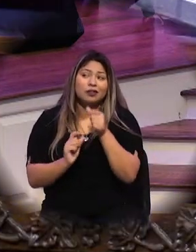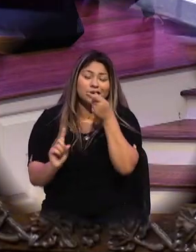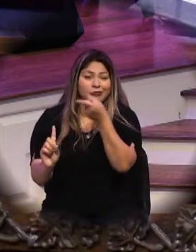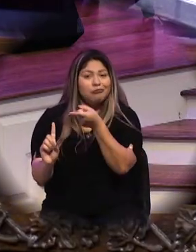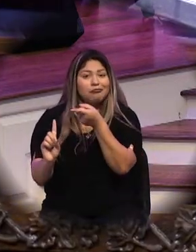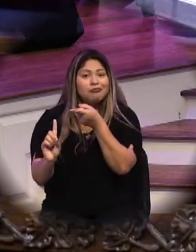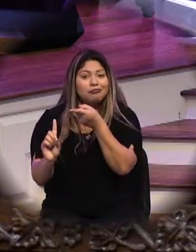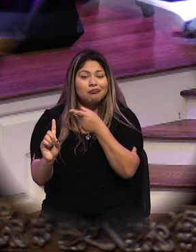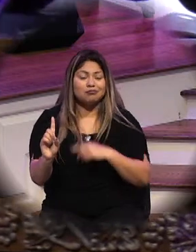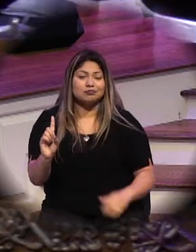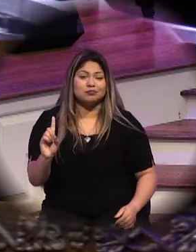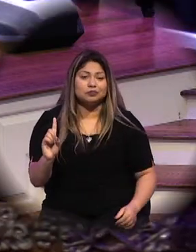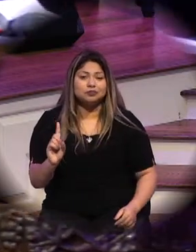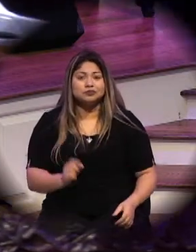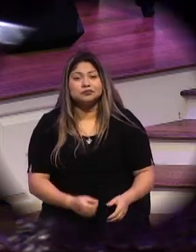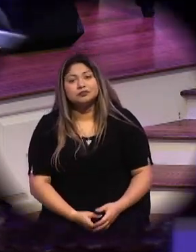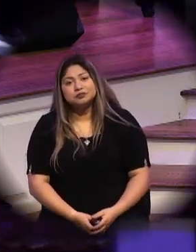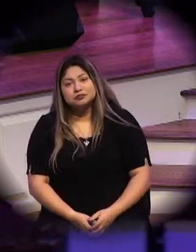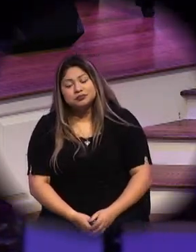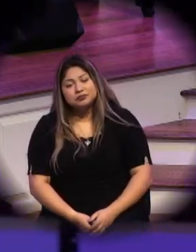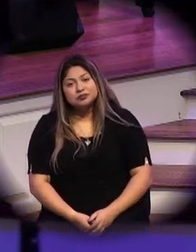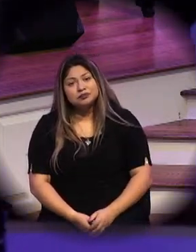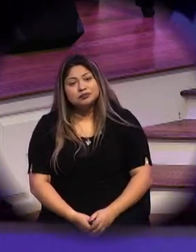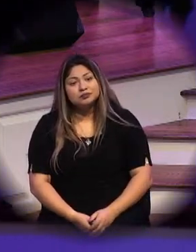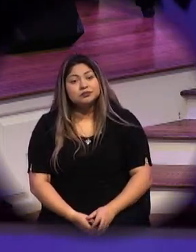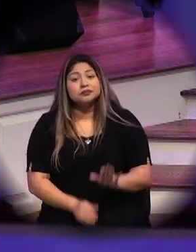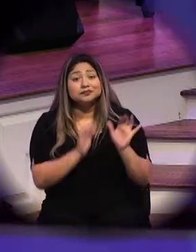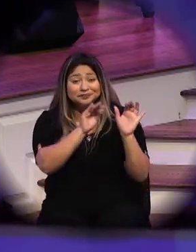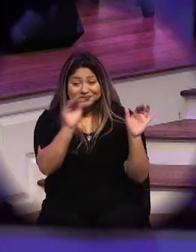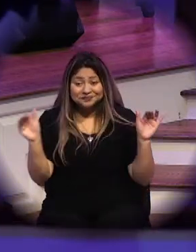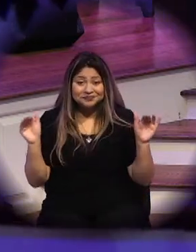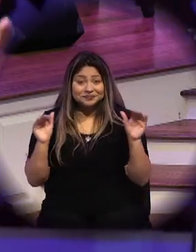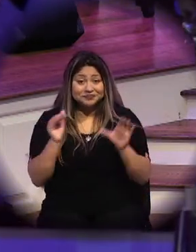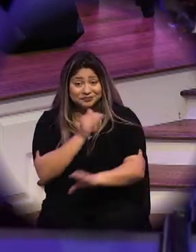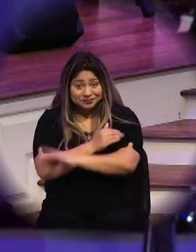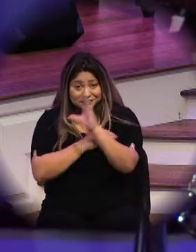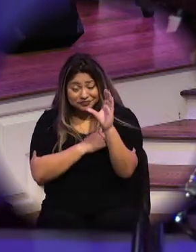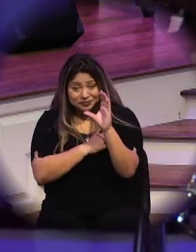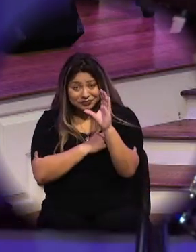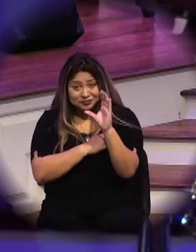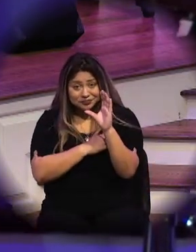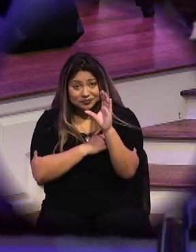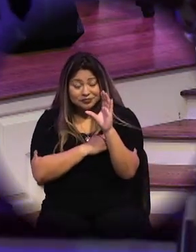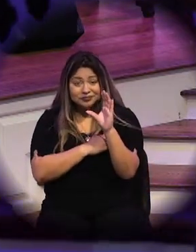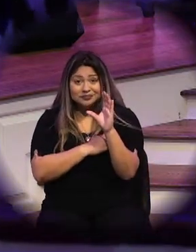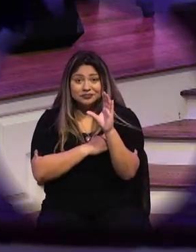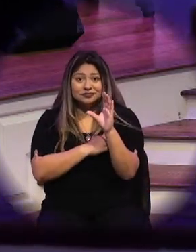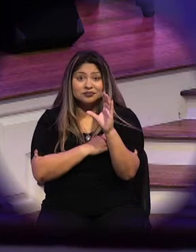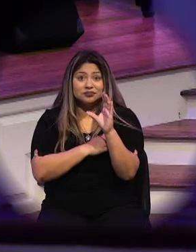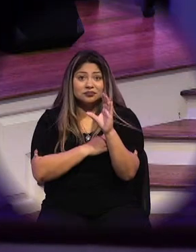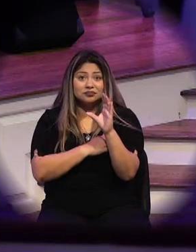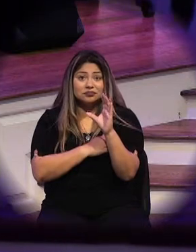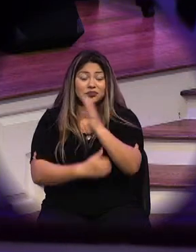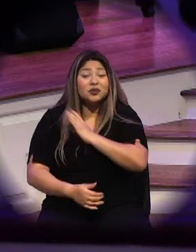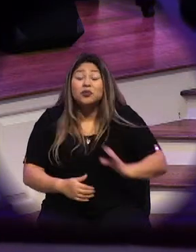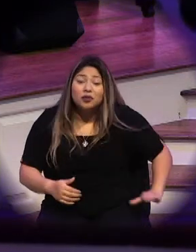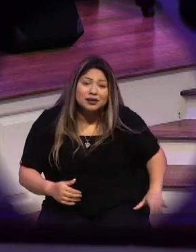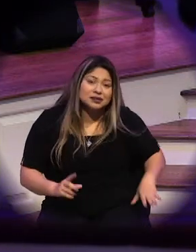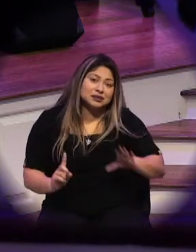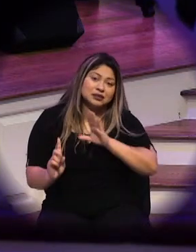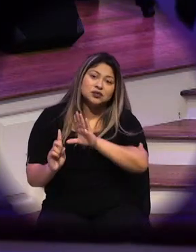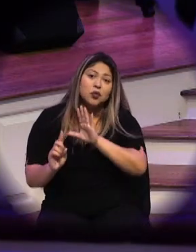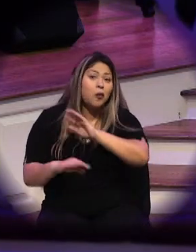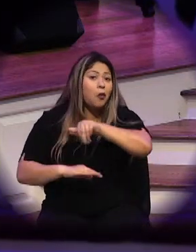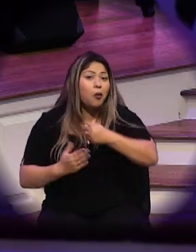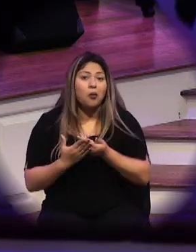His resurrection. Friends, Christmas, and really the whole life of Christ, teaches us that we have